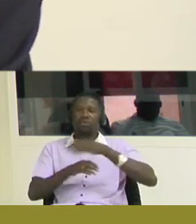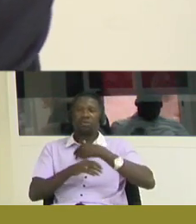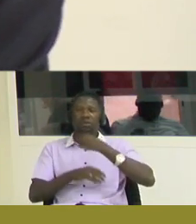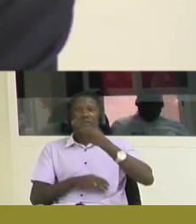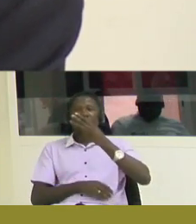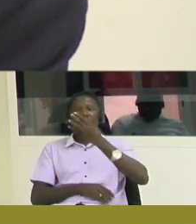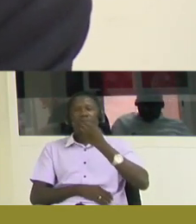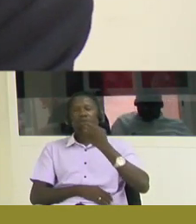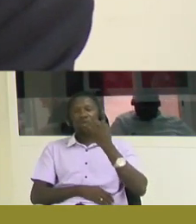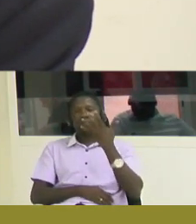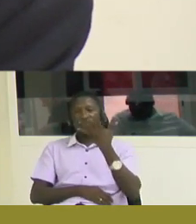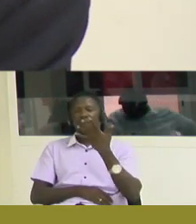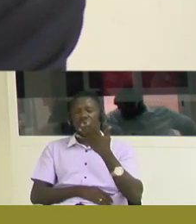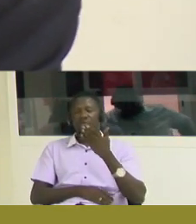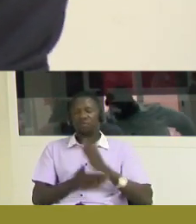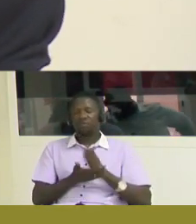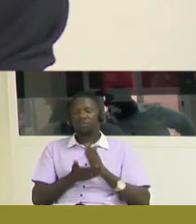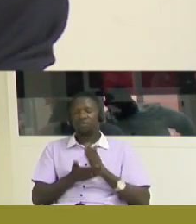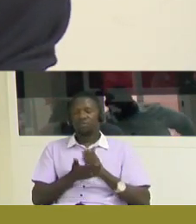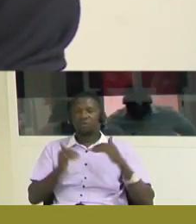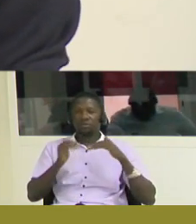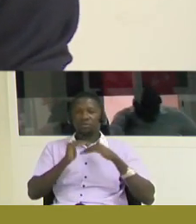meetings adjourned